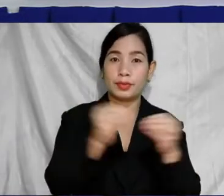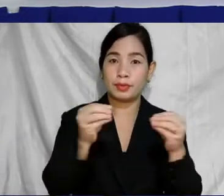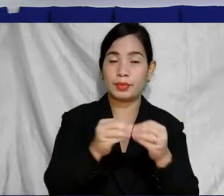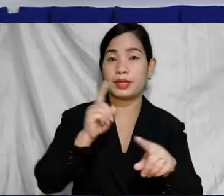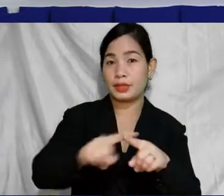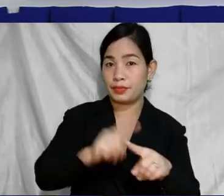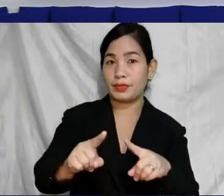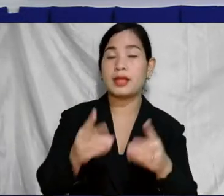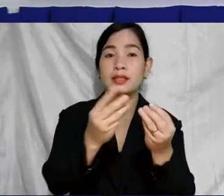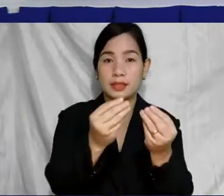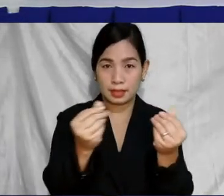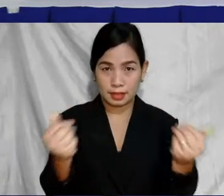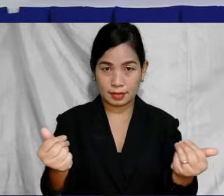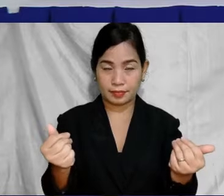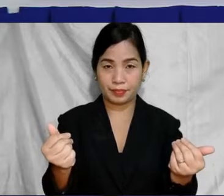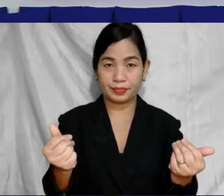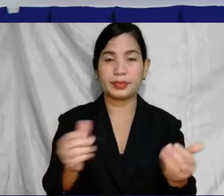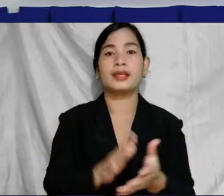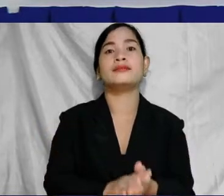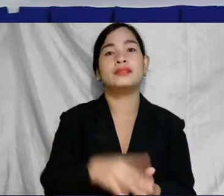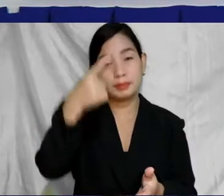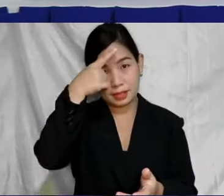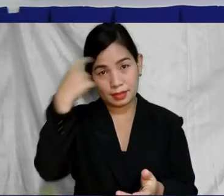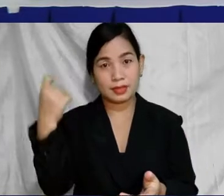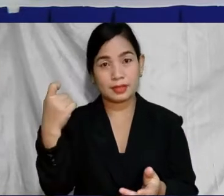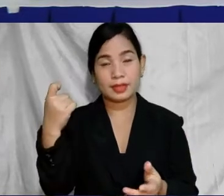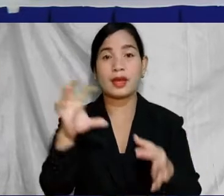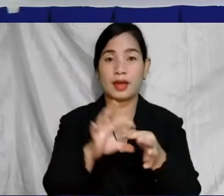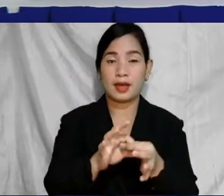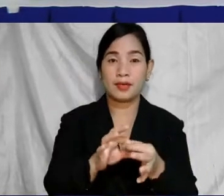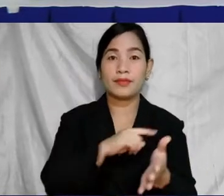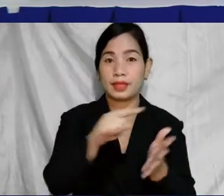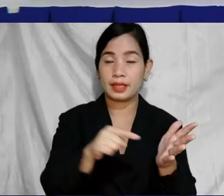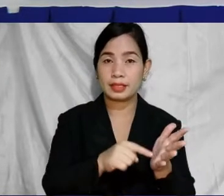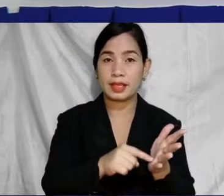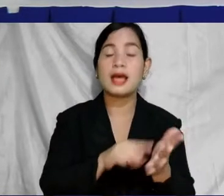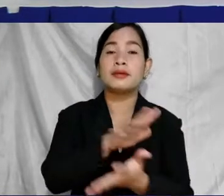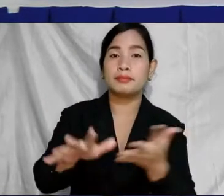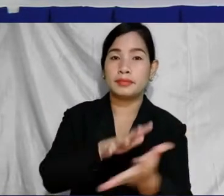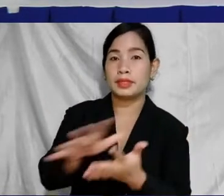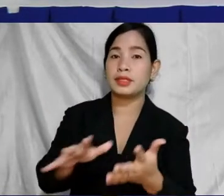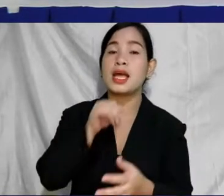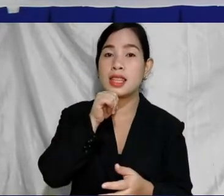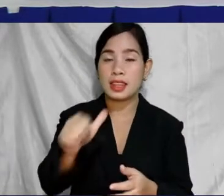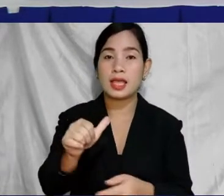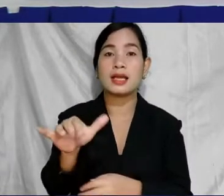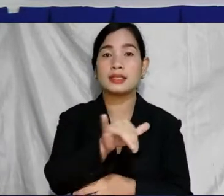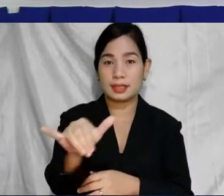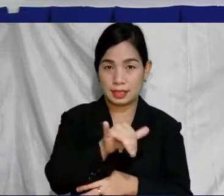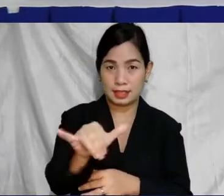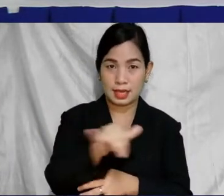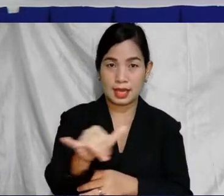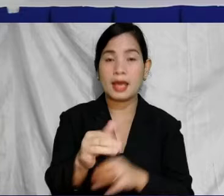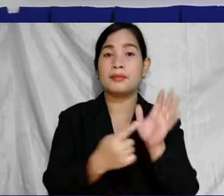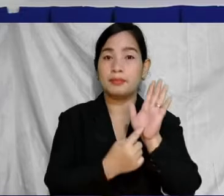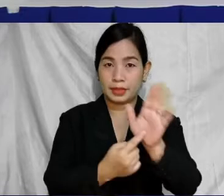different substances. And because of this, mixtures are heterogeneous or without uniform composition and